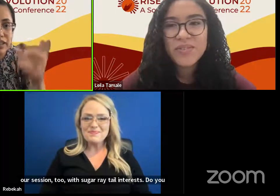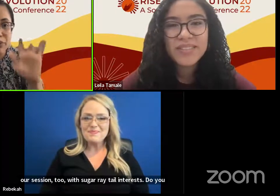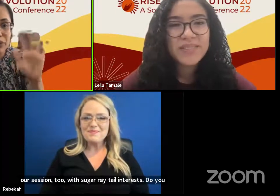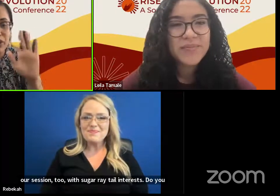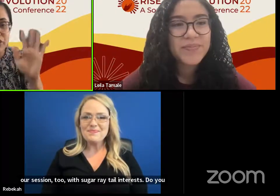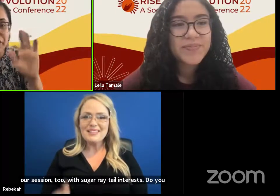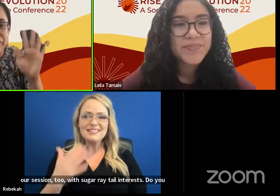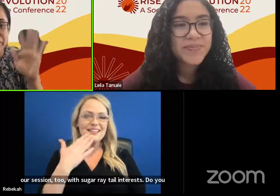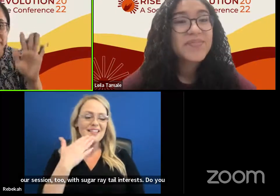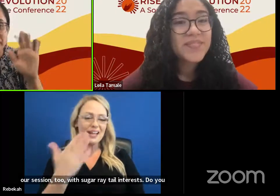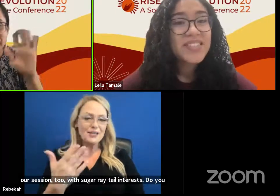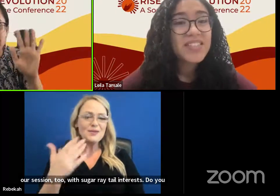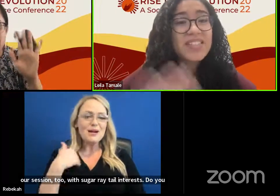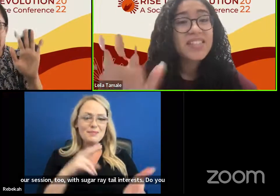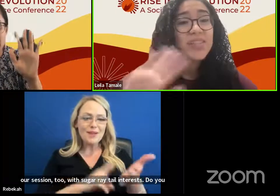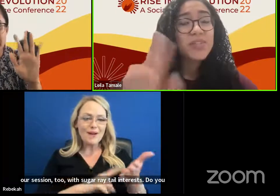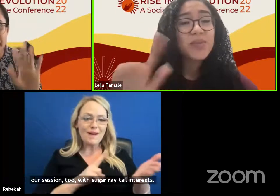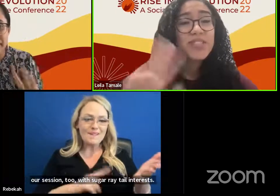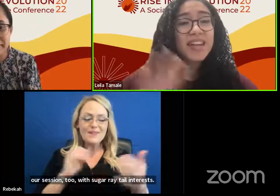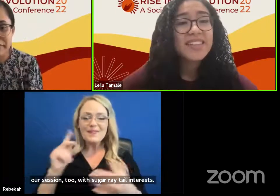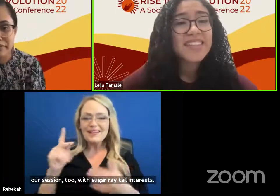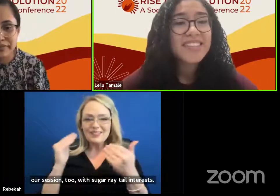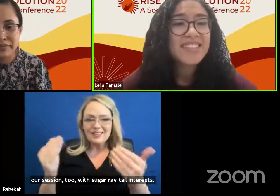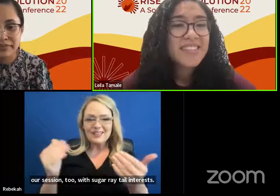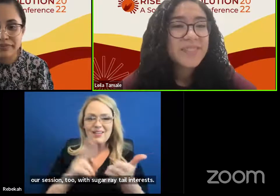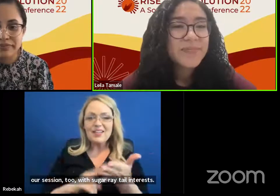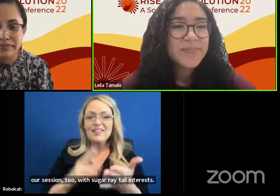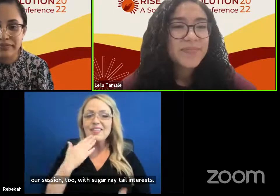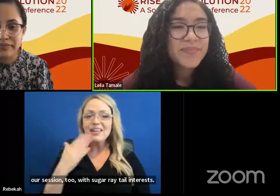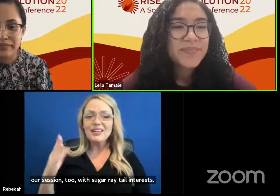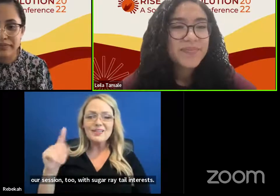Thanks, Leila. I'm gonna log off. Sounds good. Thank you so much, Kathy.